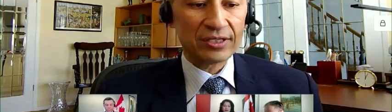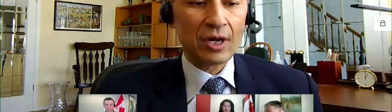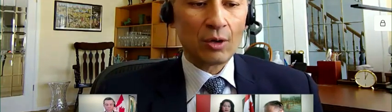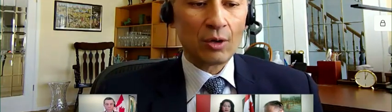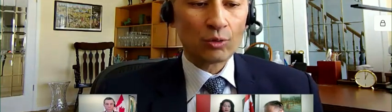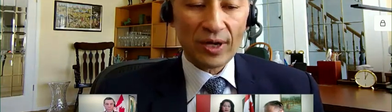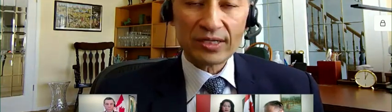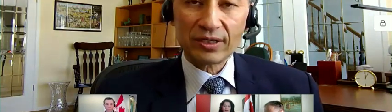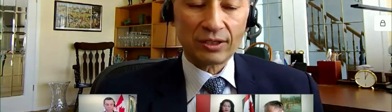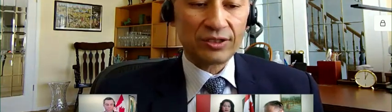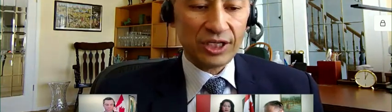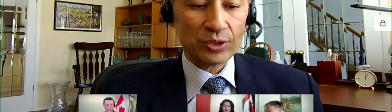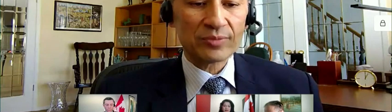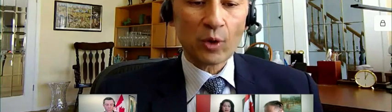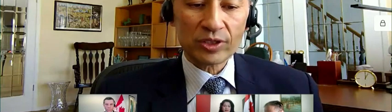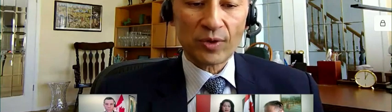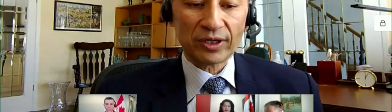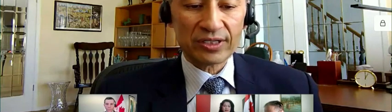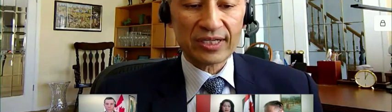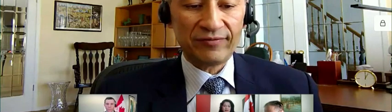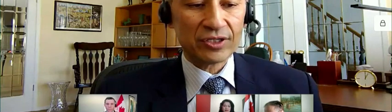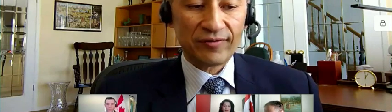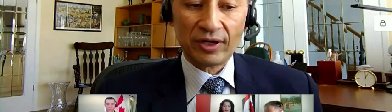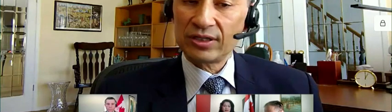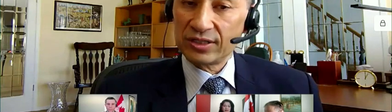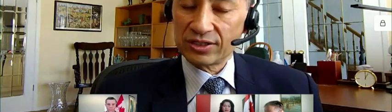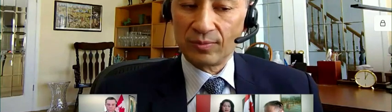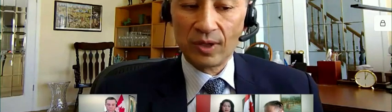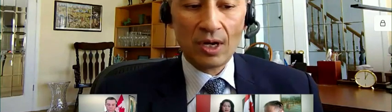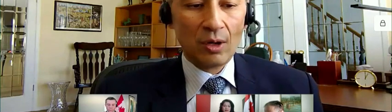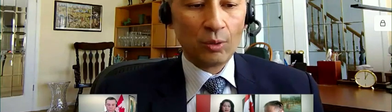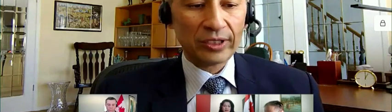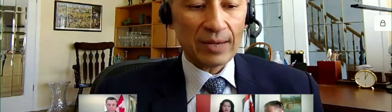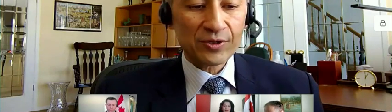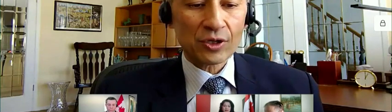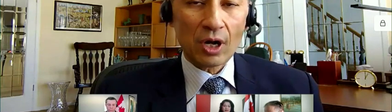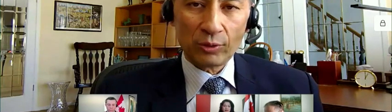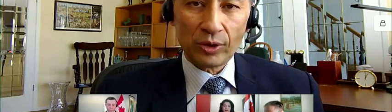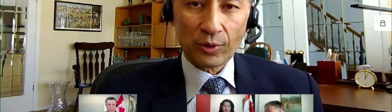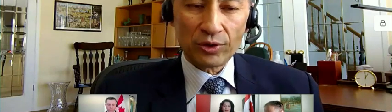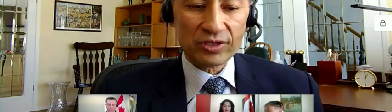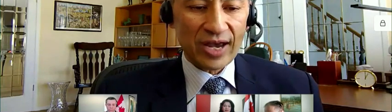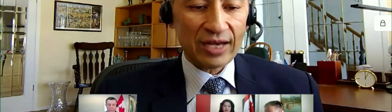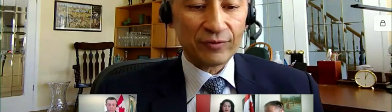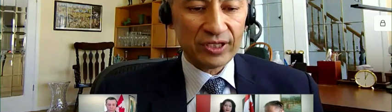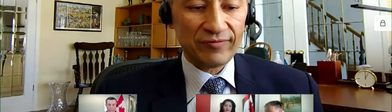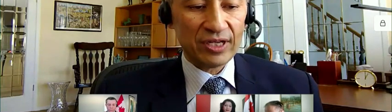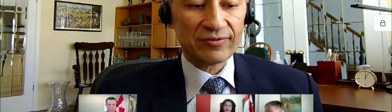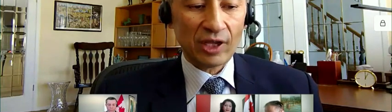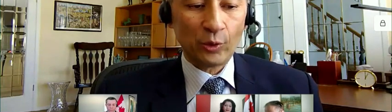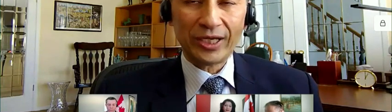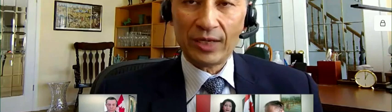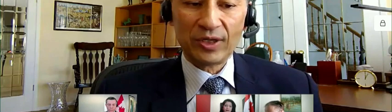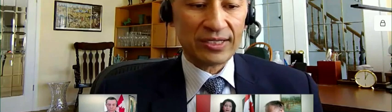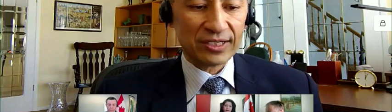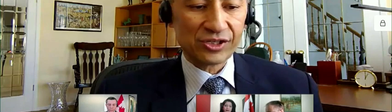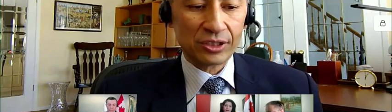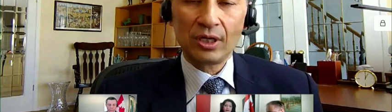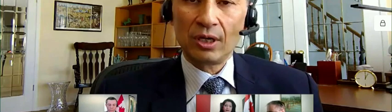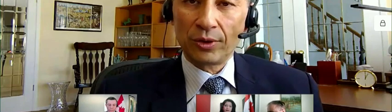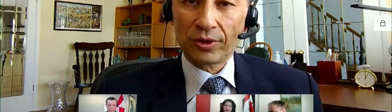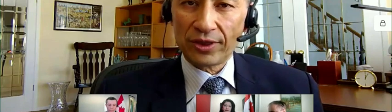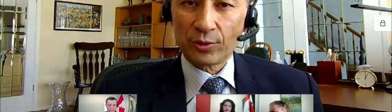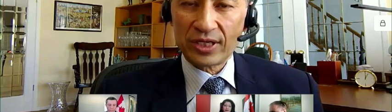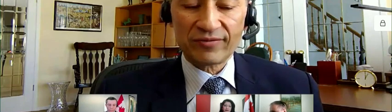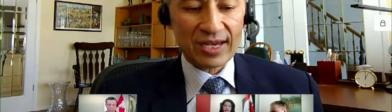of Canada's robust and continuous post-market safety surveillance system will capture all reports of adverse events following